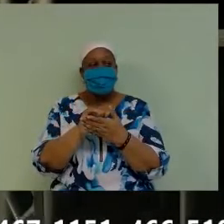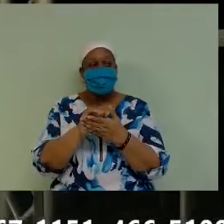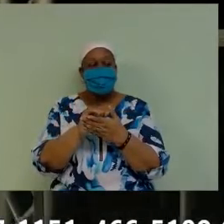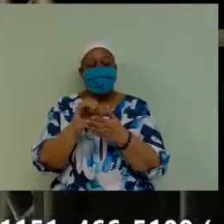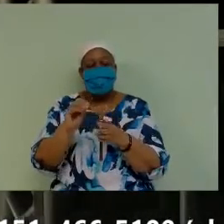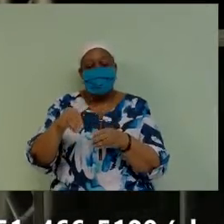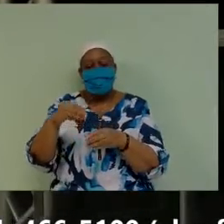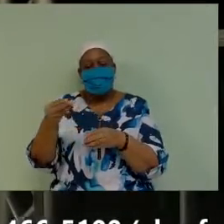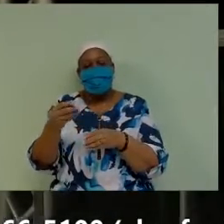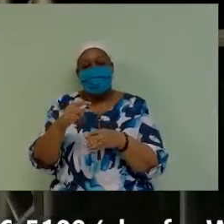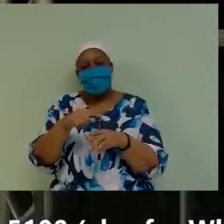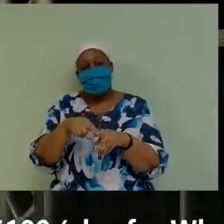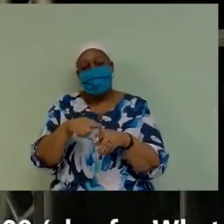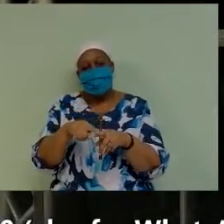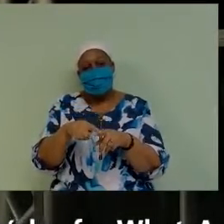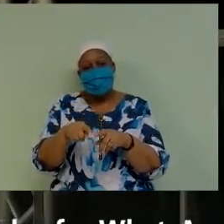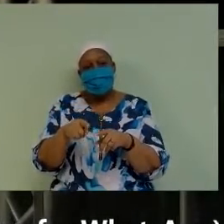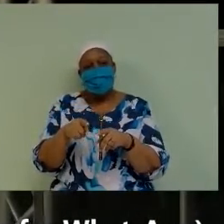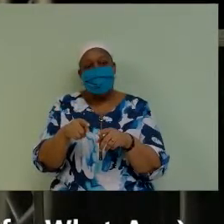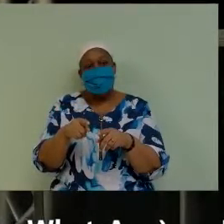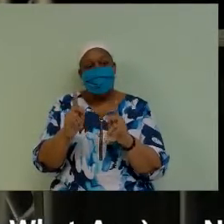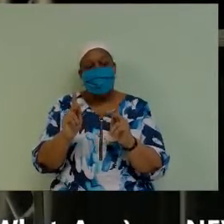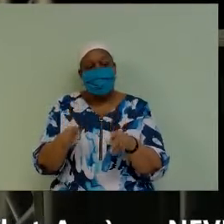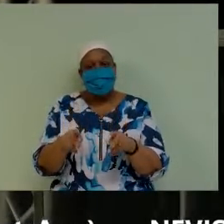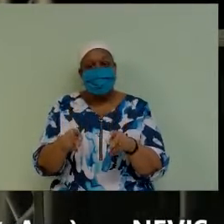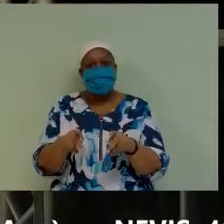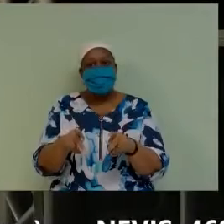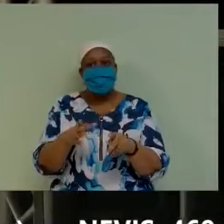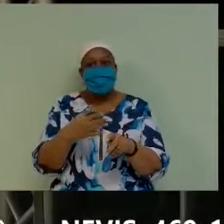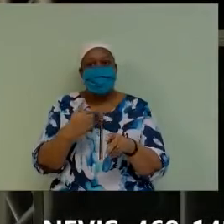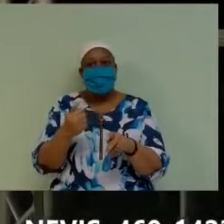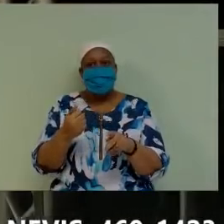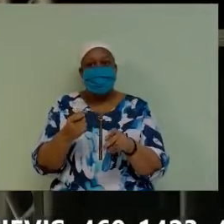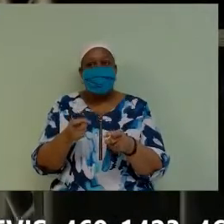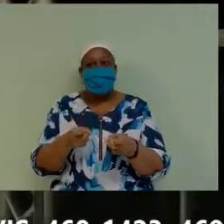to share with you what it says, gift certificate, and